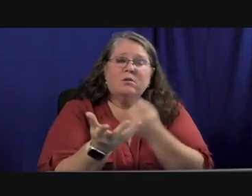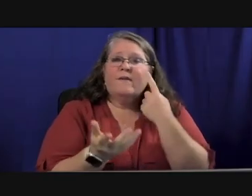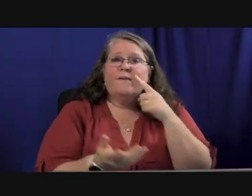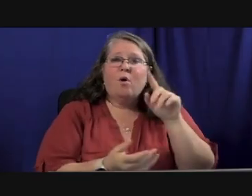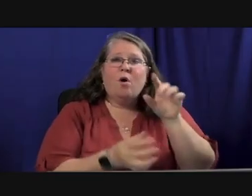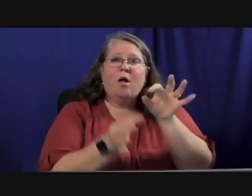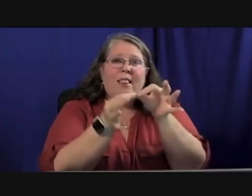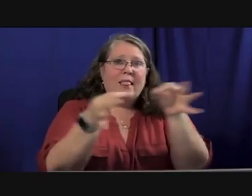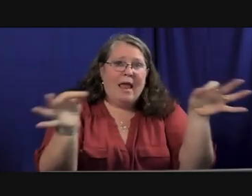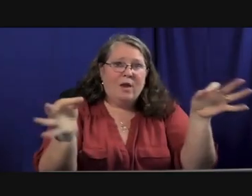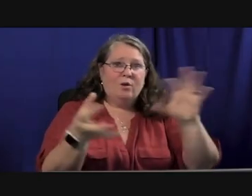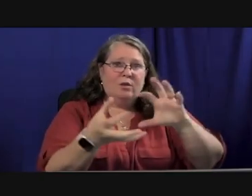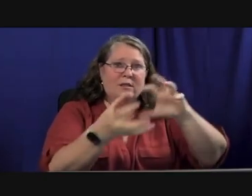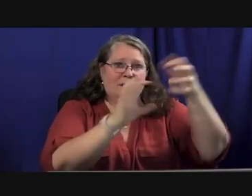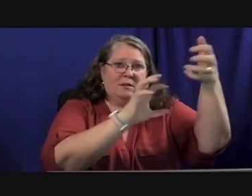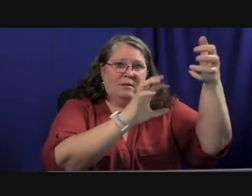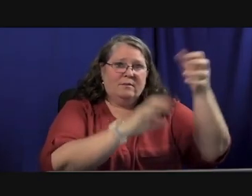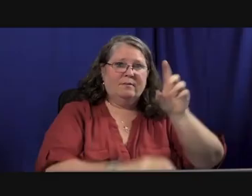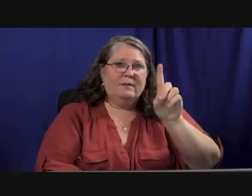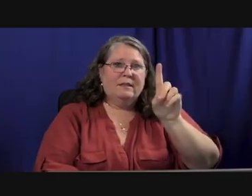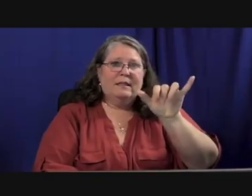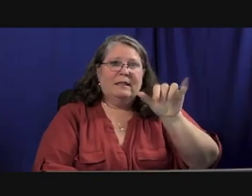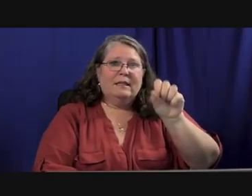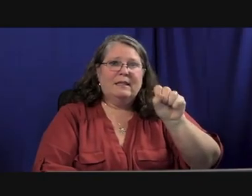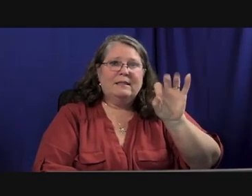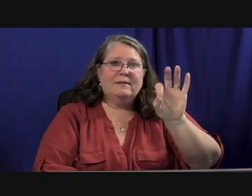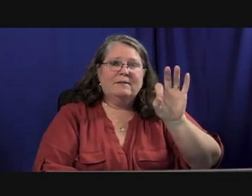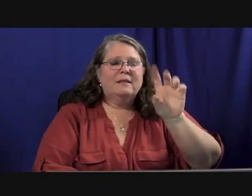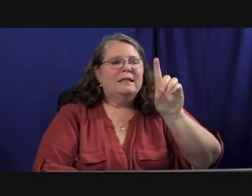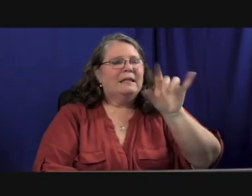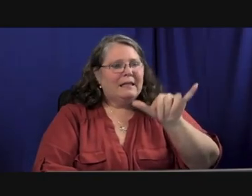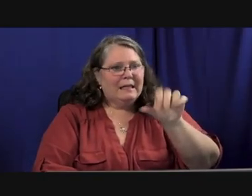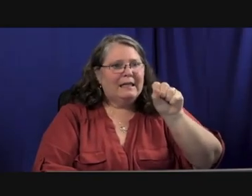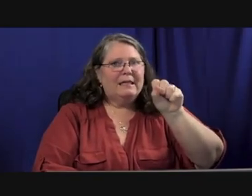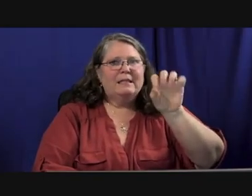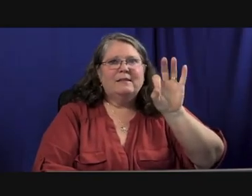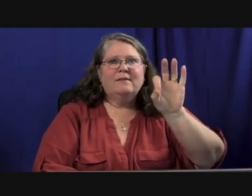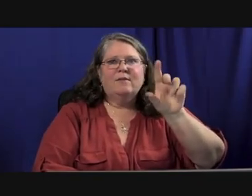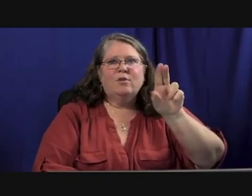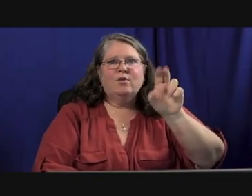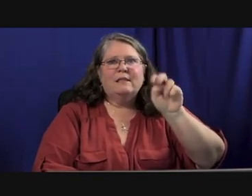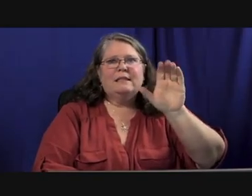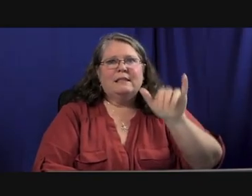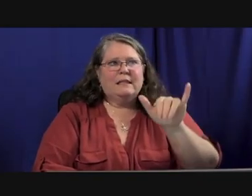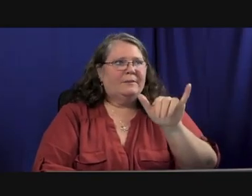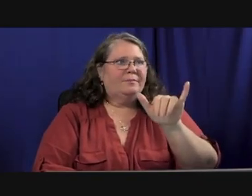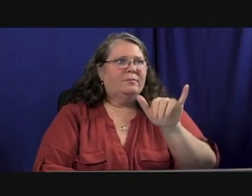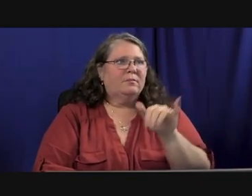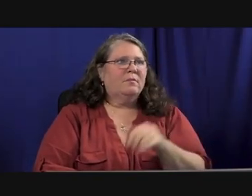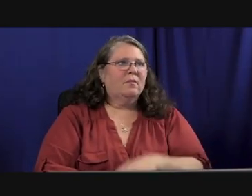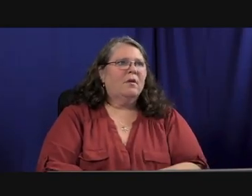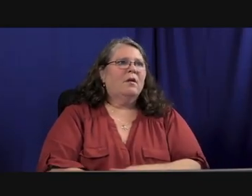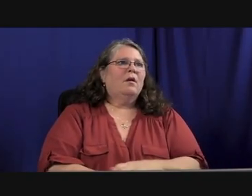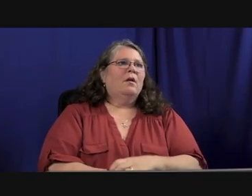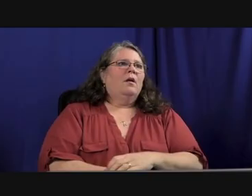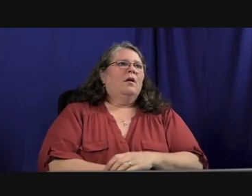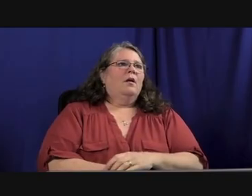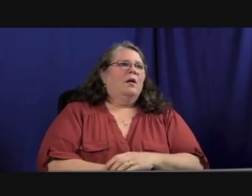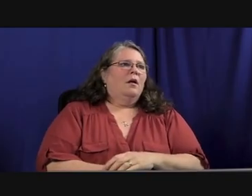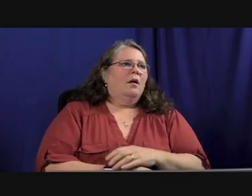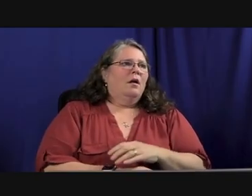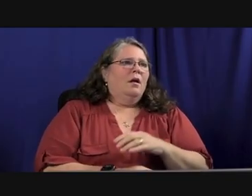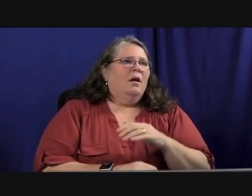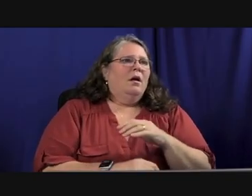term is what causes language disfluency. And I will explain